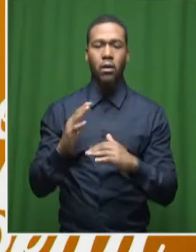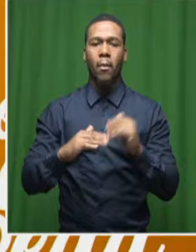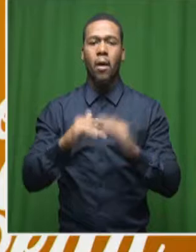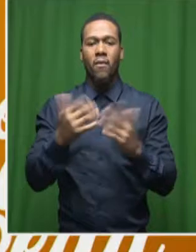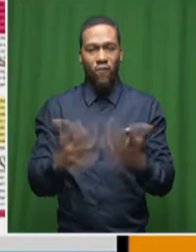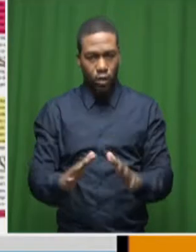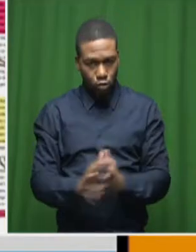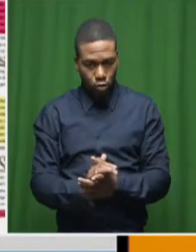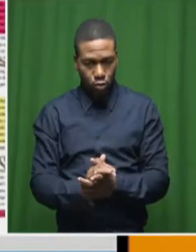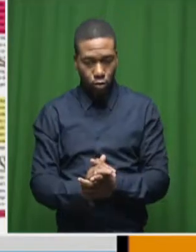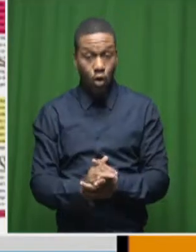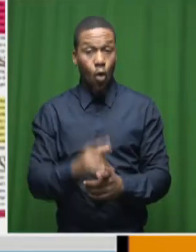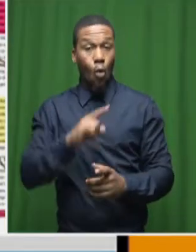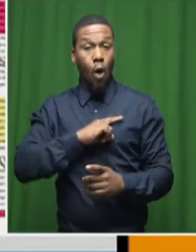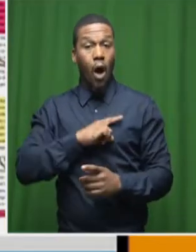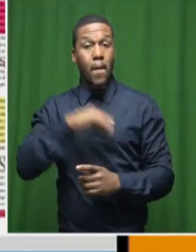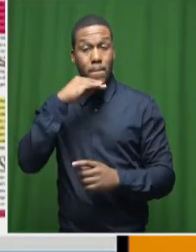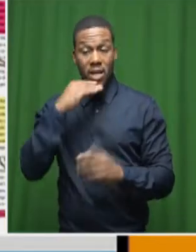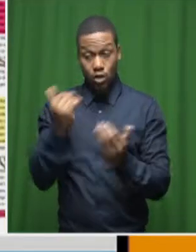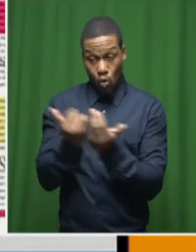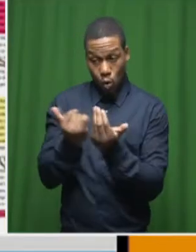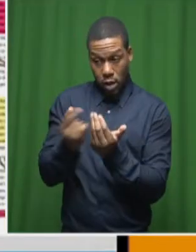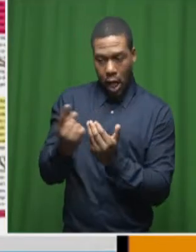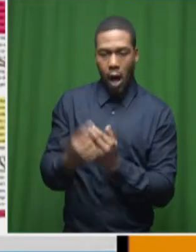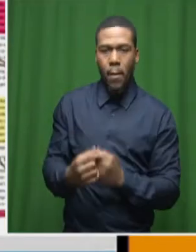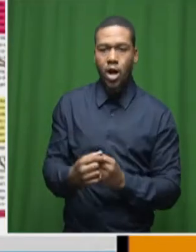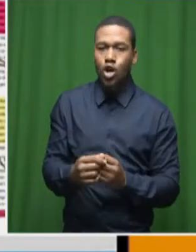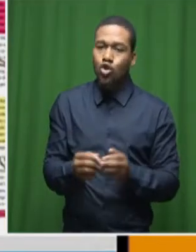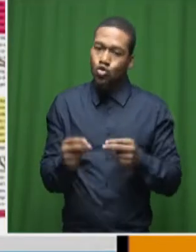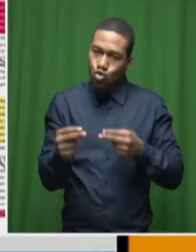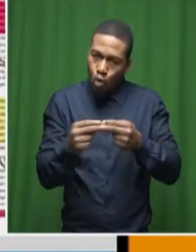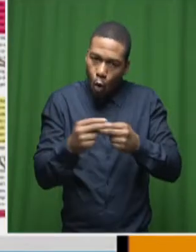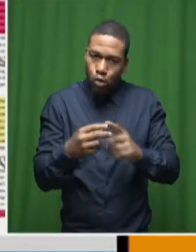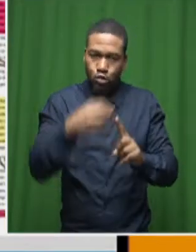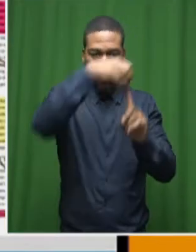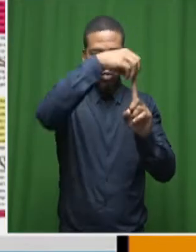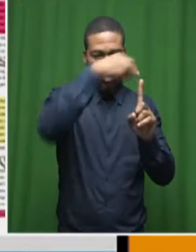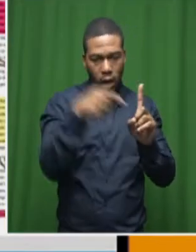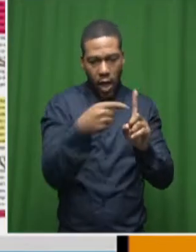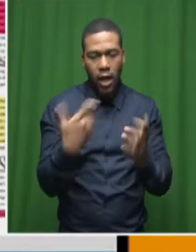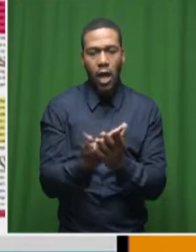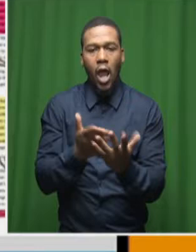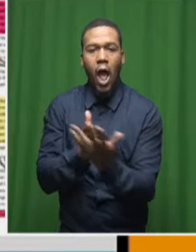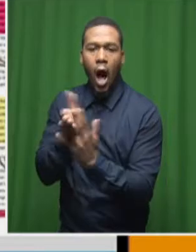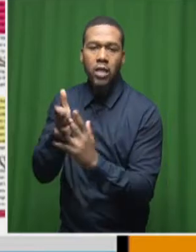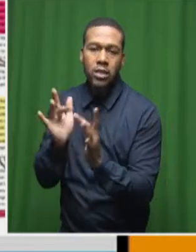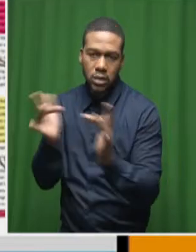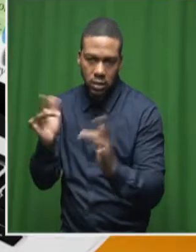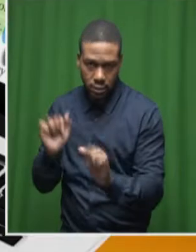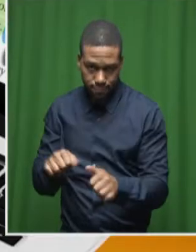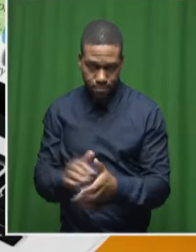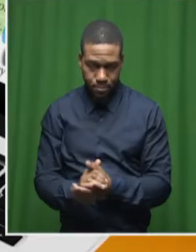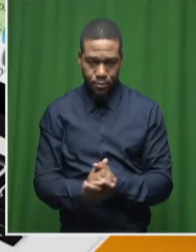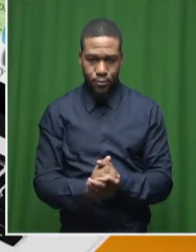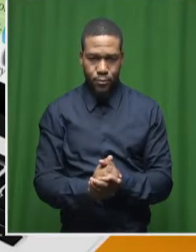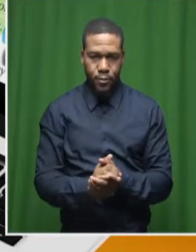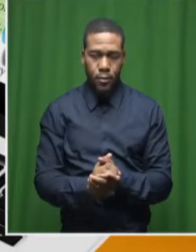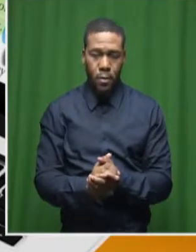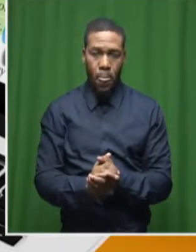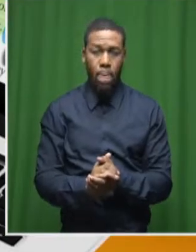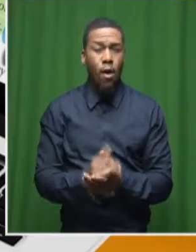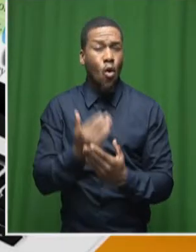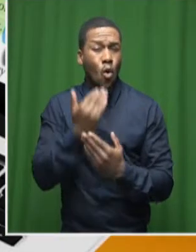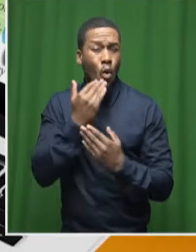means the schools that are within range are getting essentially free internet access. Okay. So who's the target here? Is it, the high